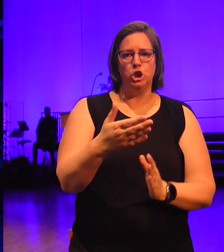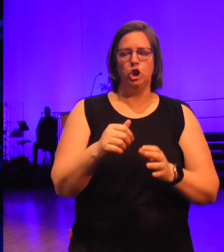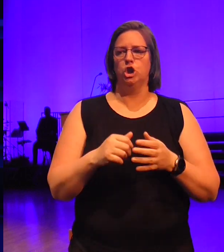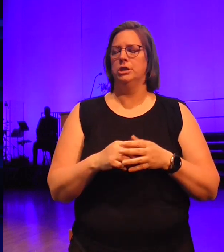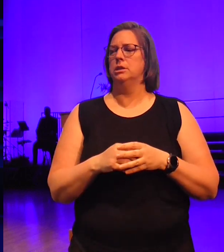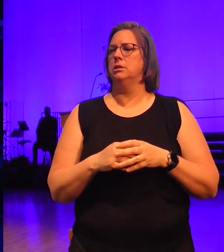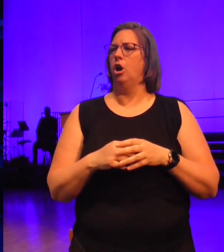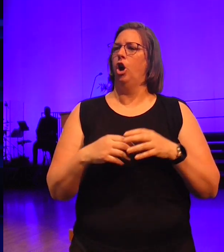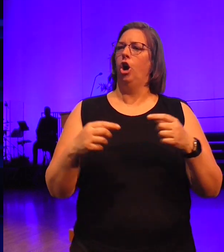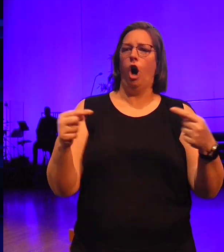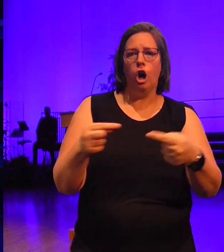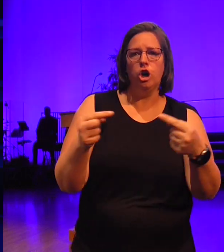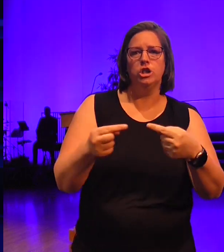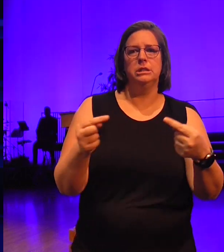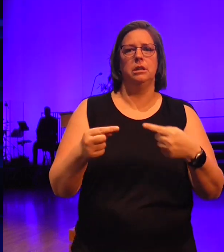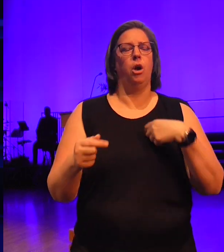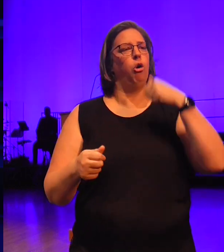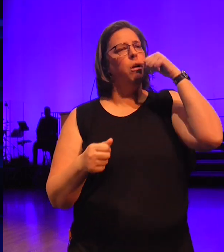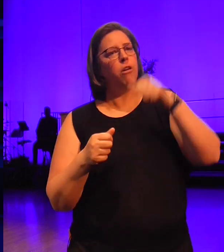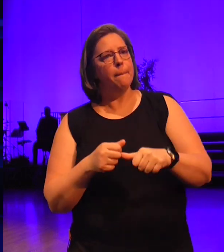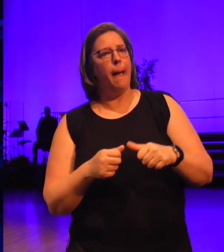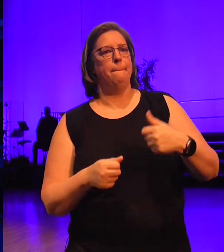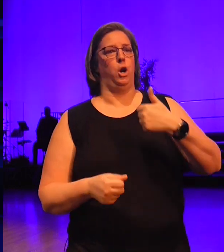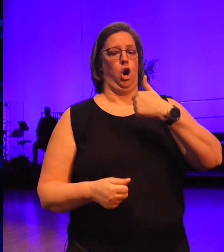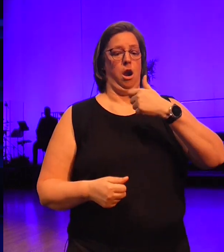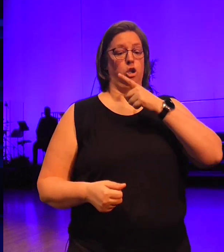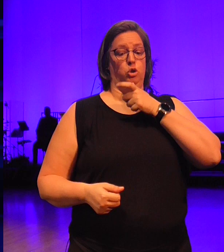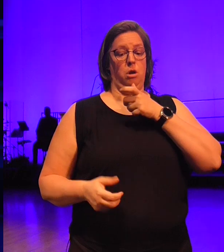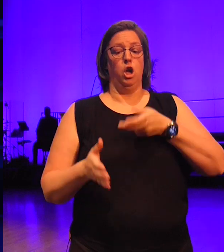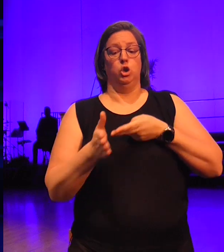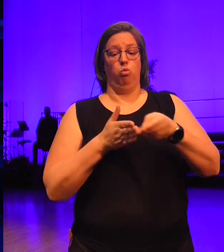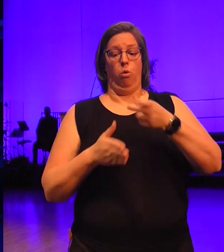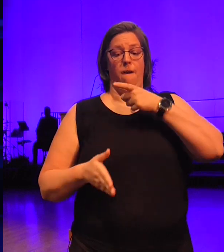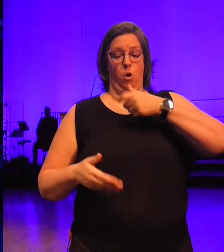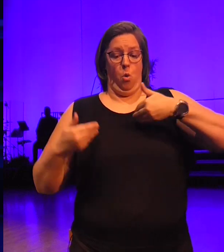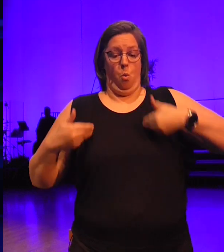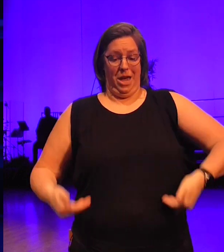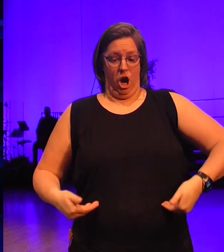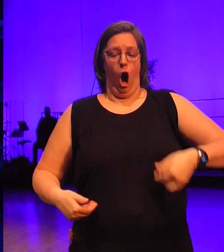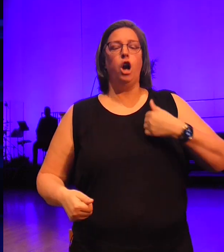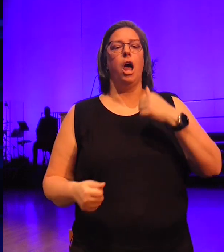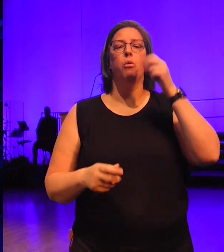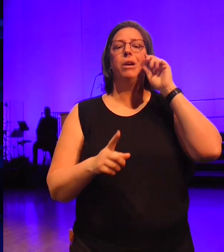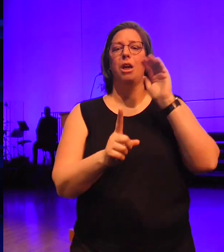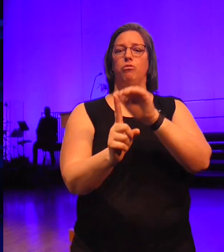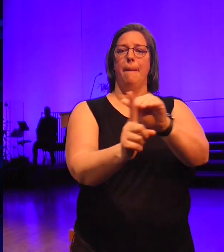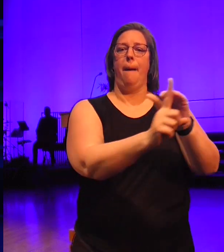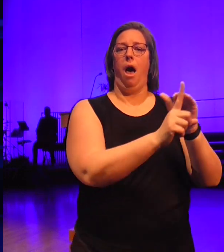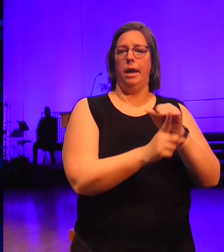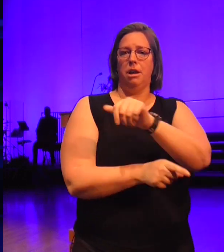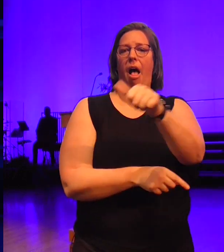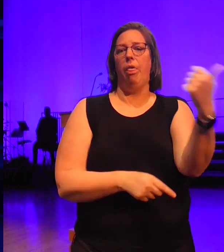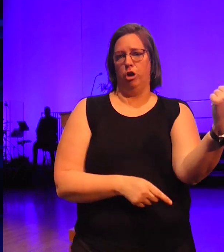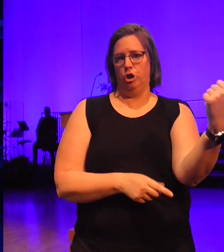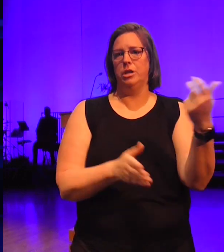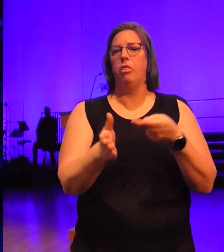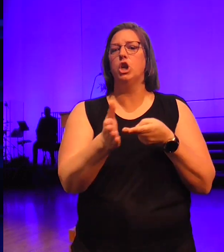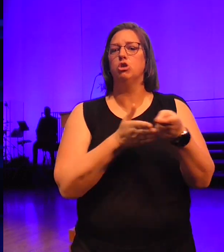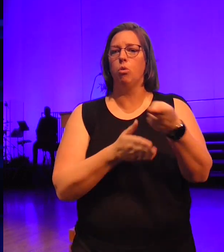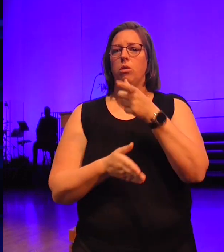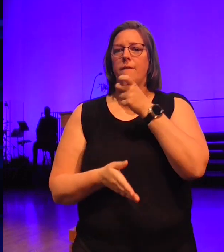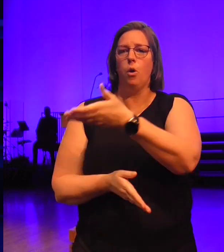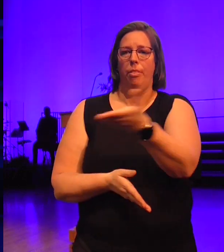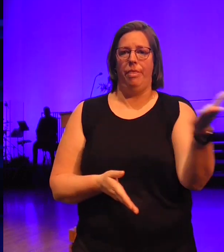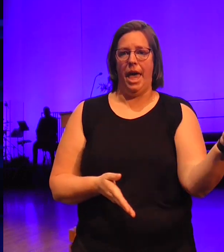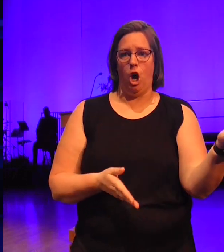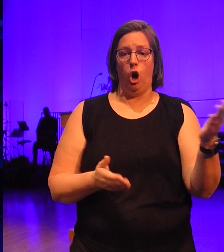we are, and we can hold others to that truth of who we are. That a life lived with love at the center is possible, and